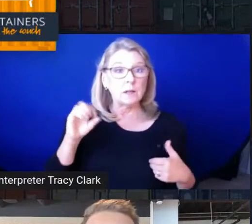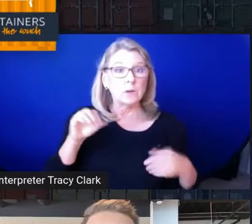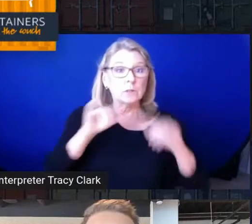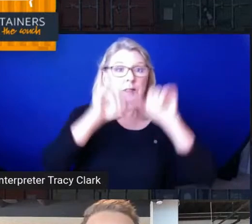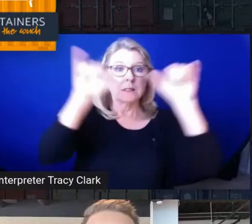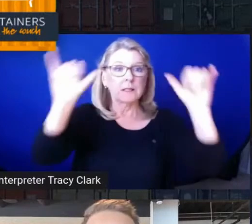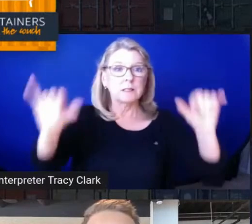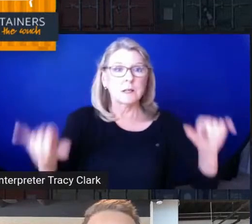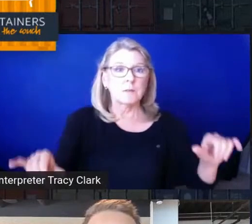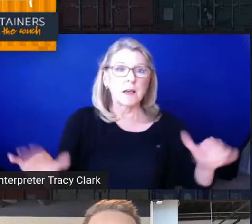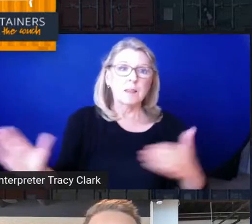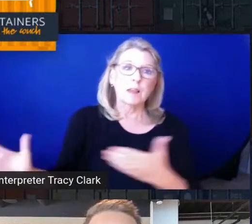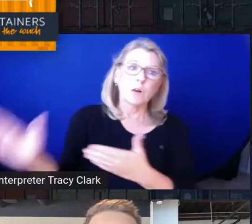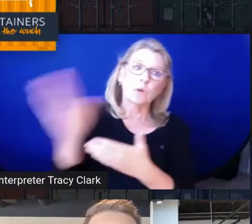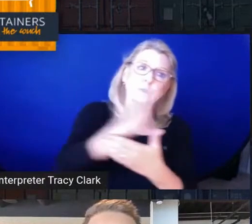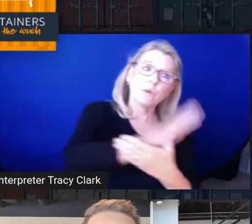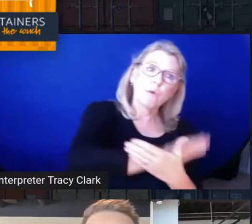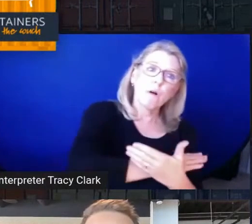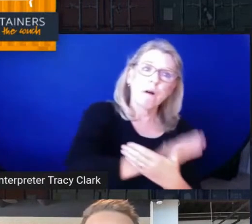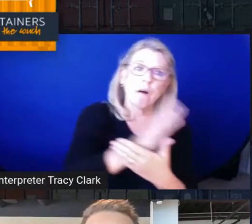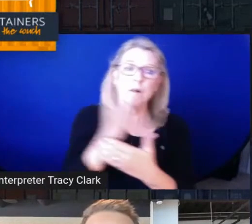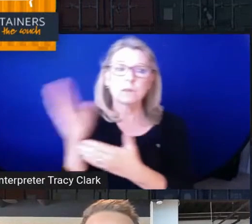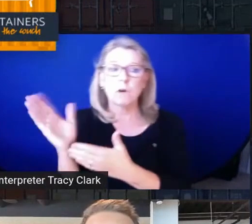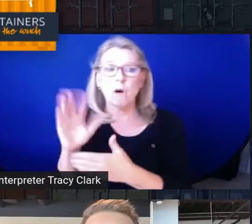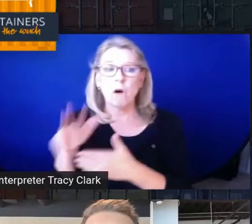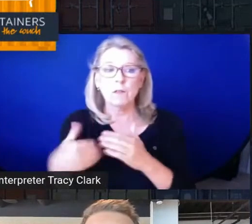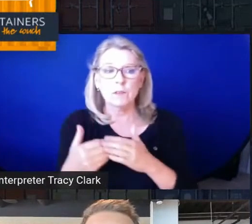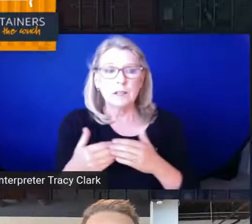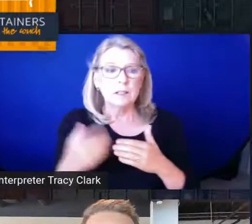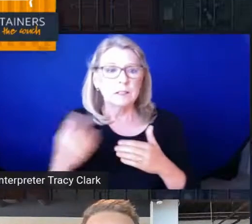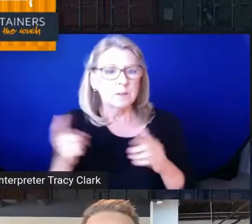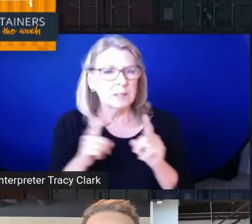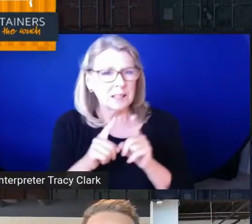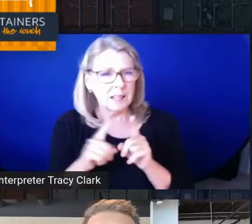like, you know, eBPF is really powerful.